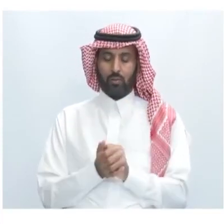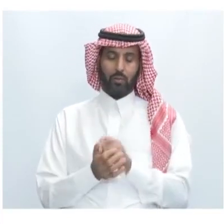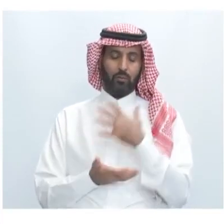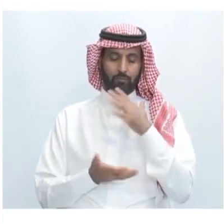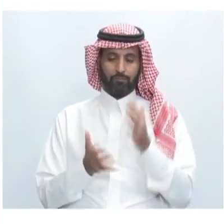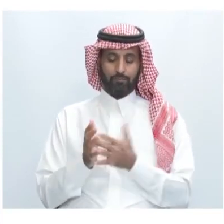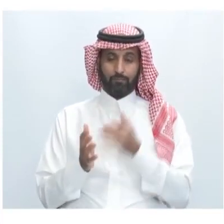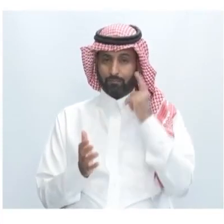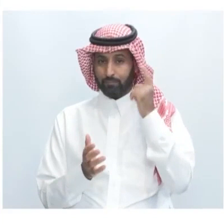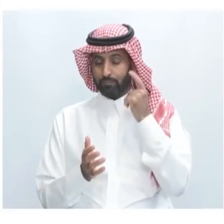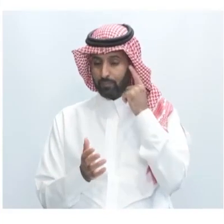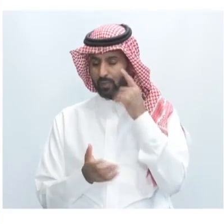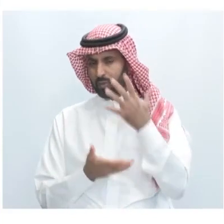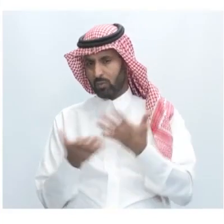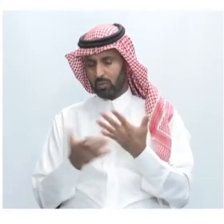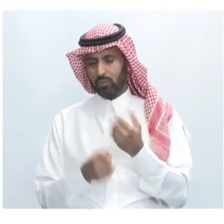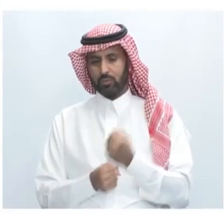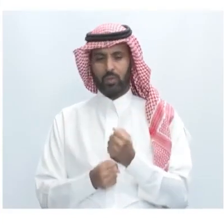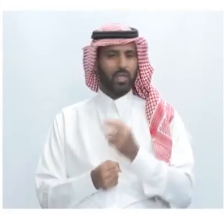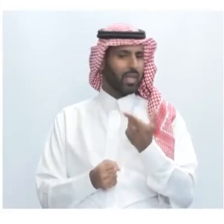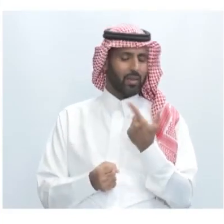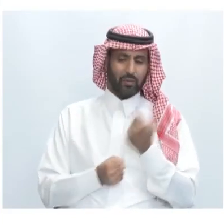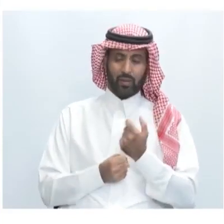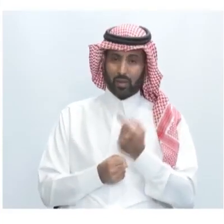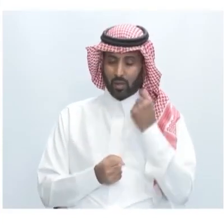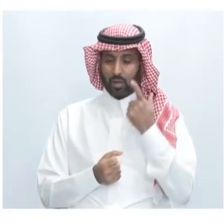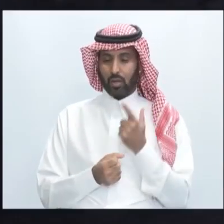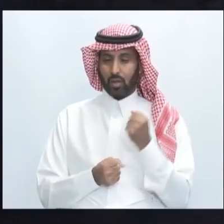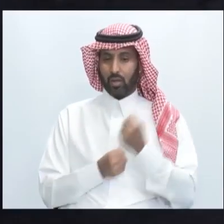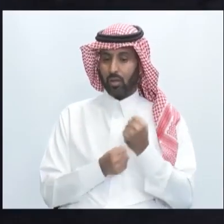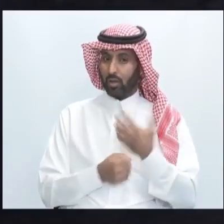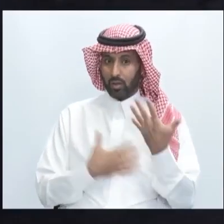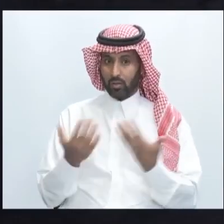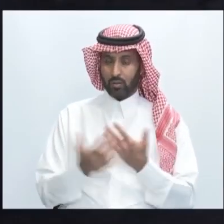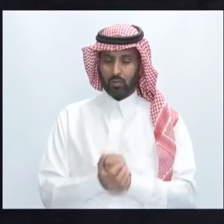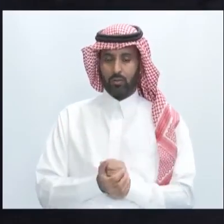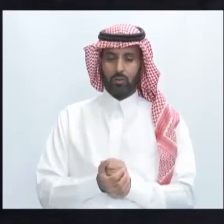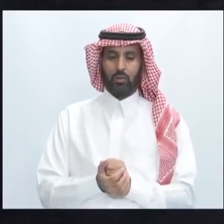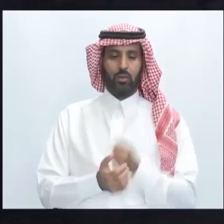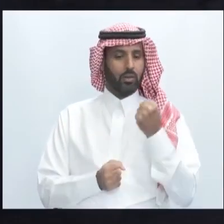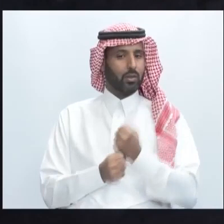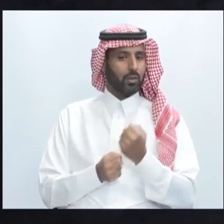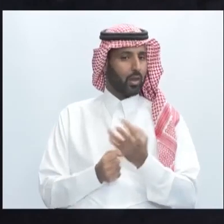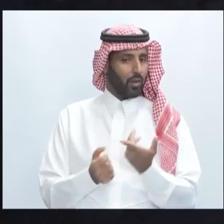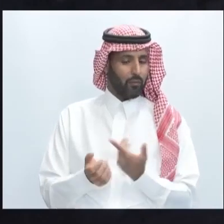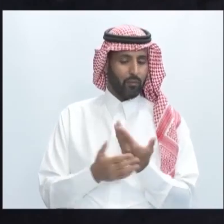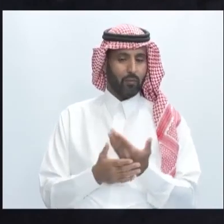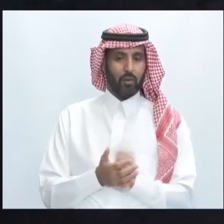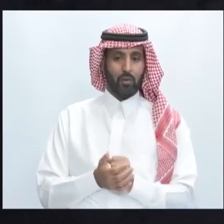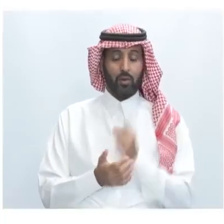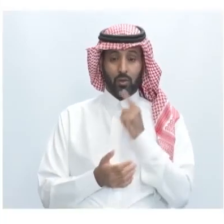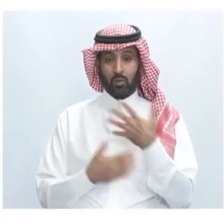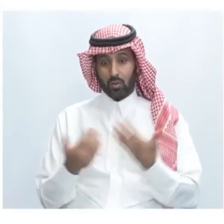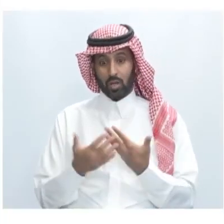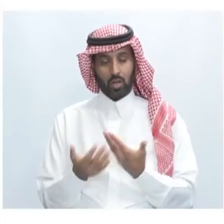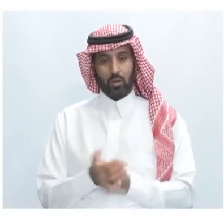problem. Think about the situation. How did it come about? How did it happen? How did it happen? How did you deal